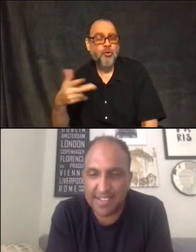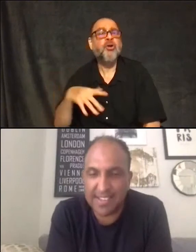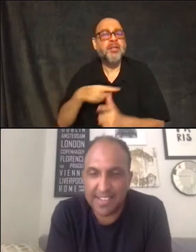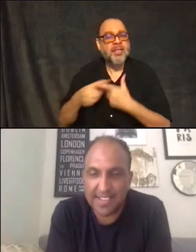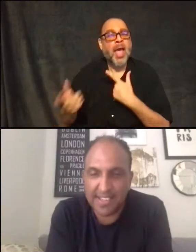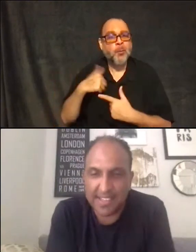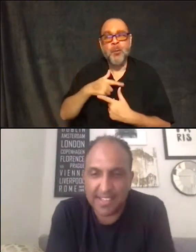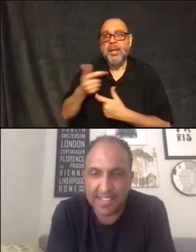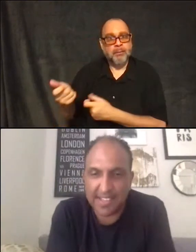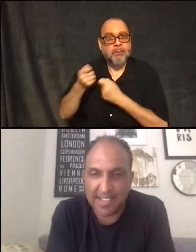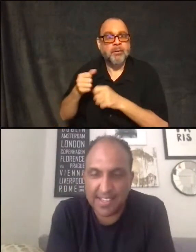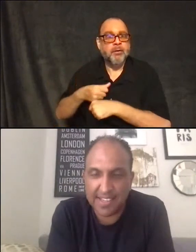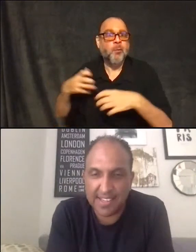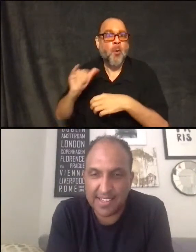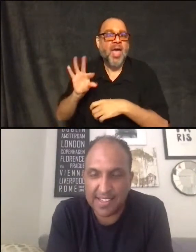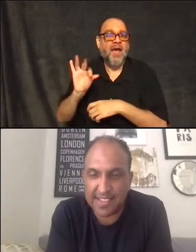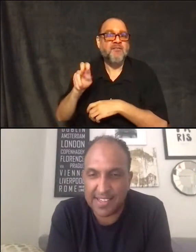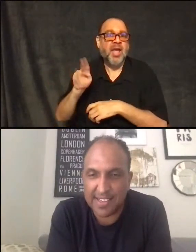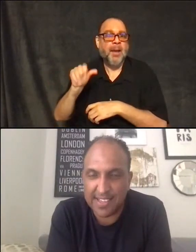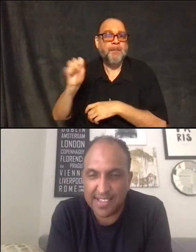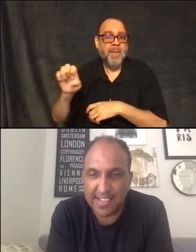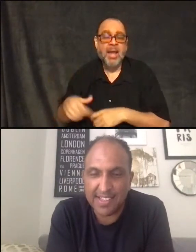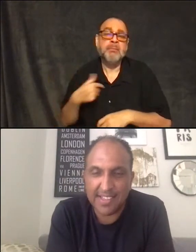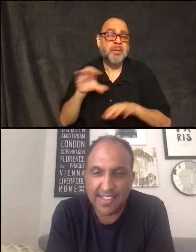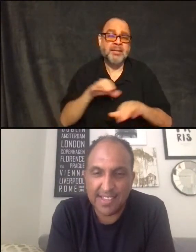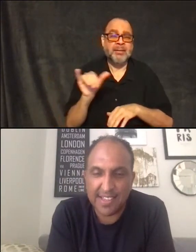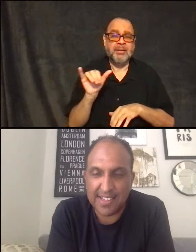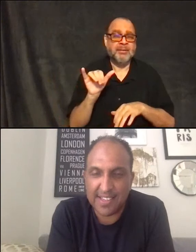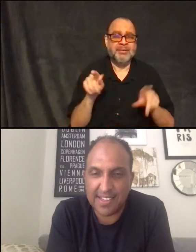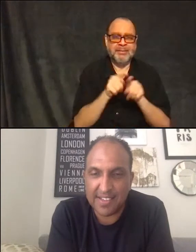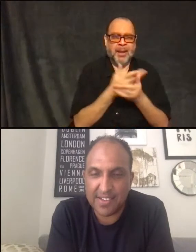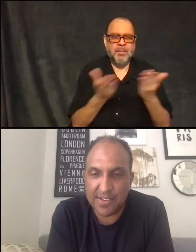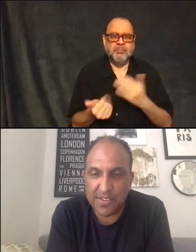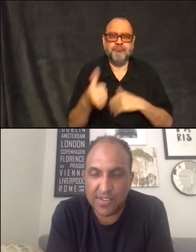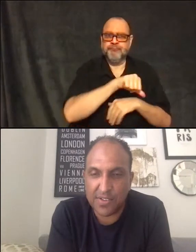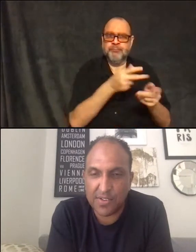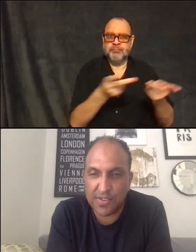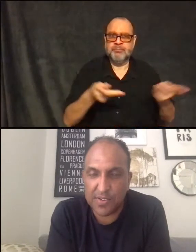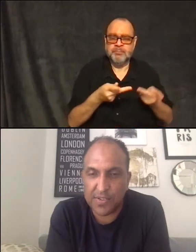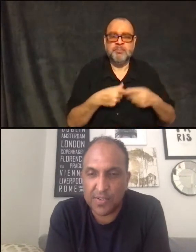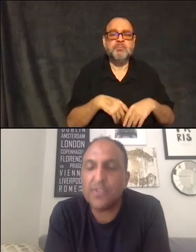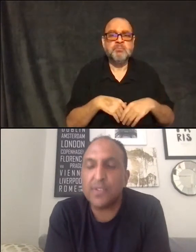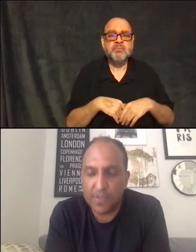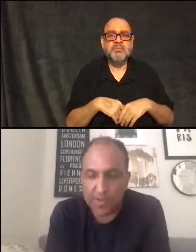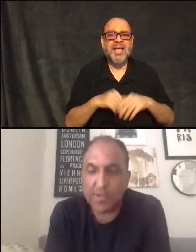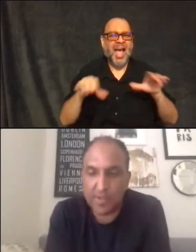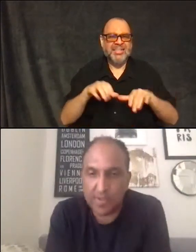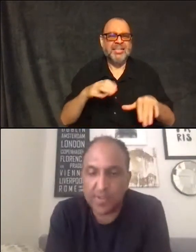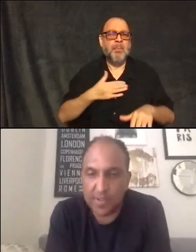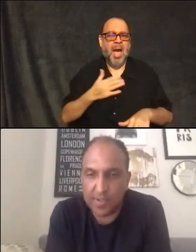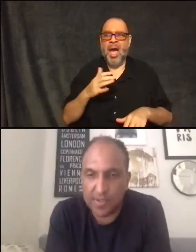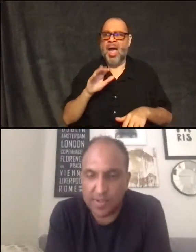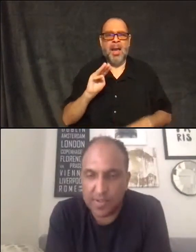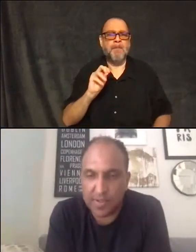I did the same thing over at Habs because I stream my Monetize Monday on 5 platforms now.